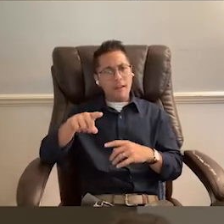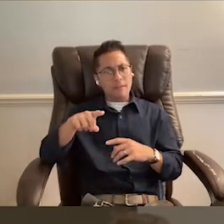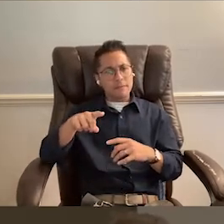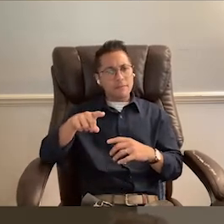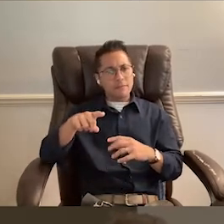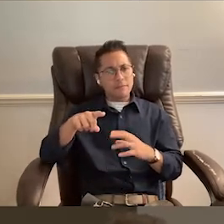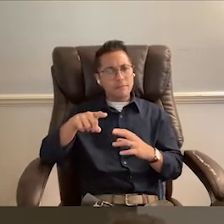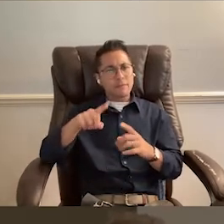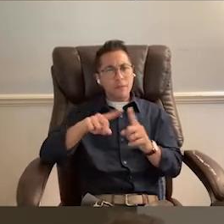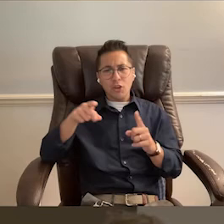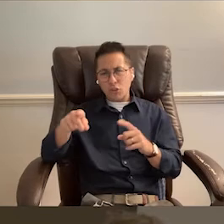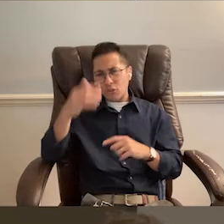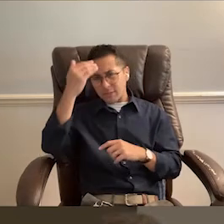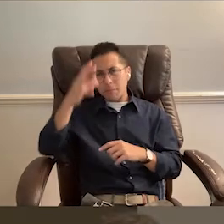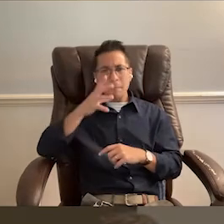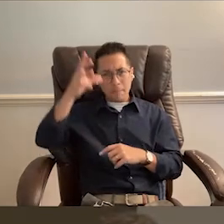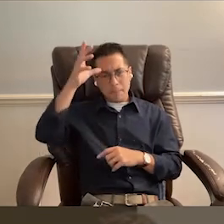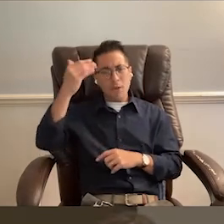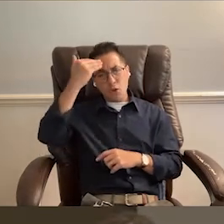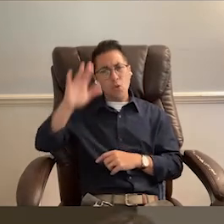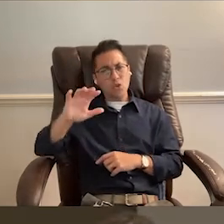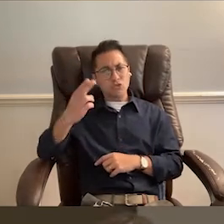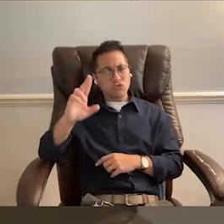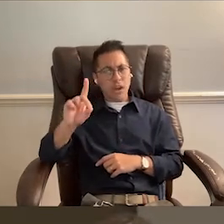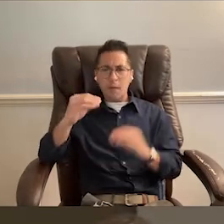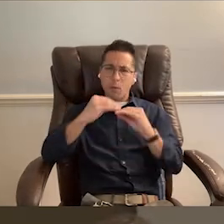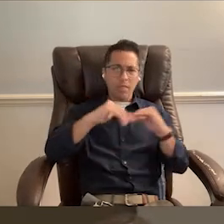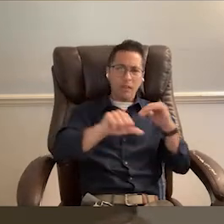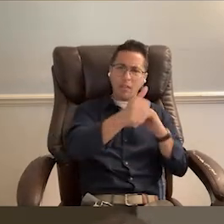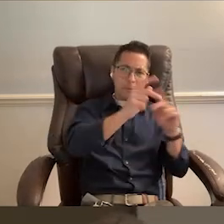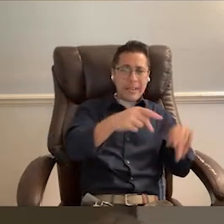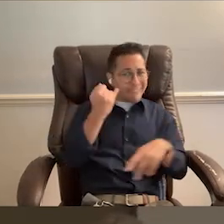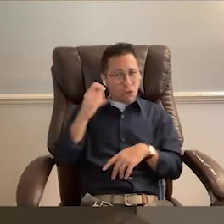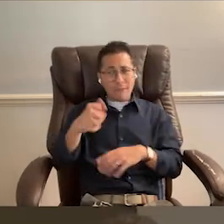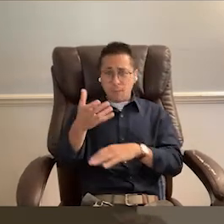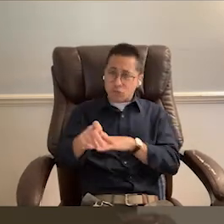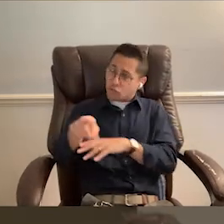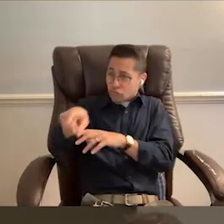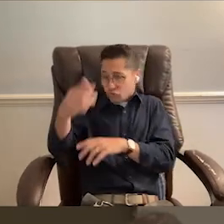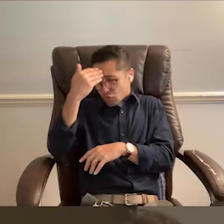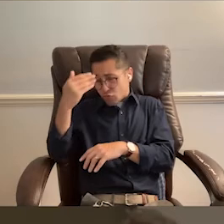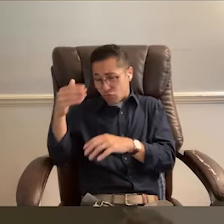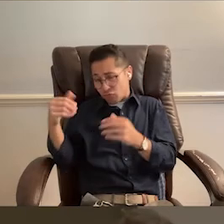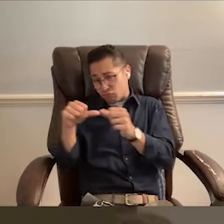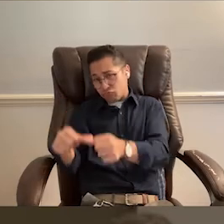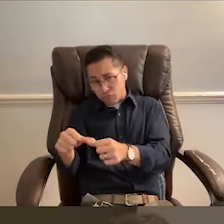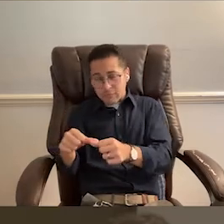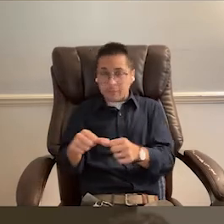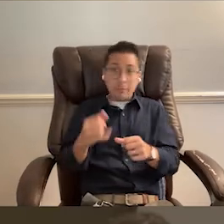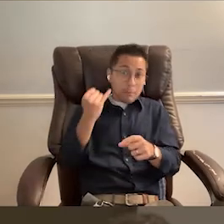I'm not saying push them. I'm saying don't push them to, a point, but you as a parent know your child more than anybody